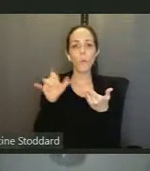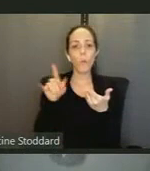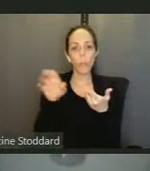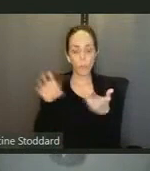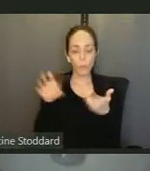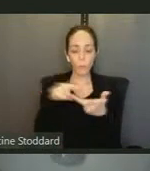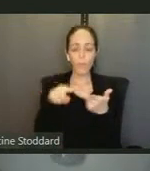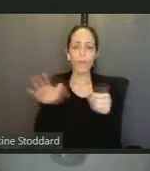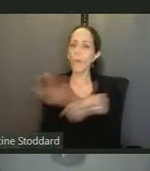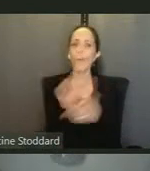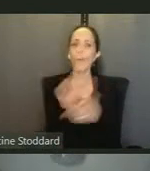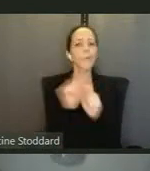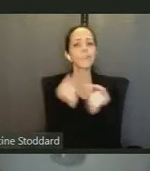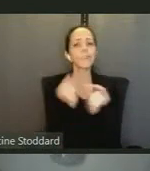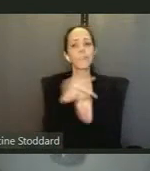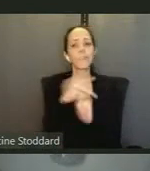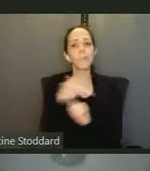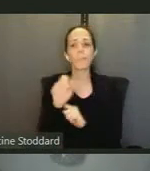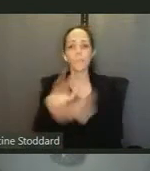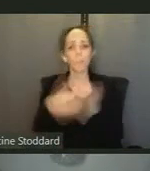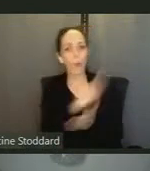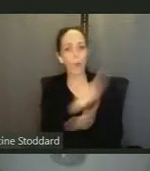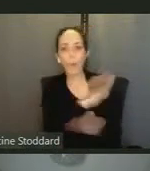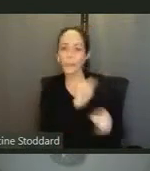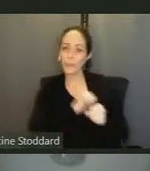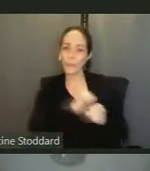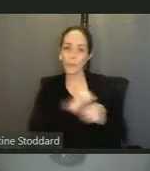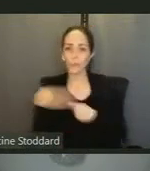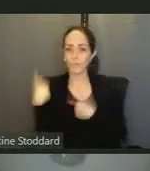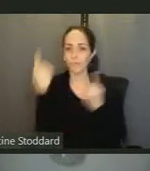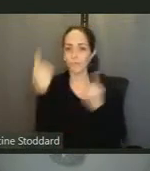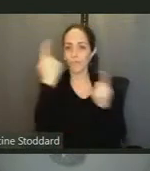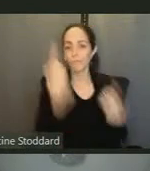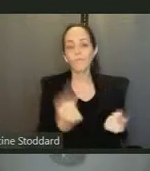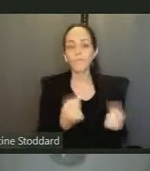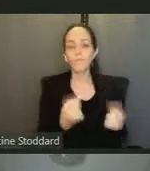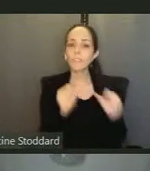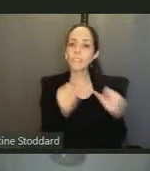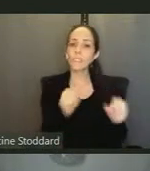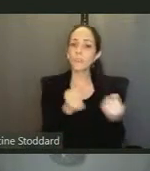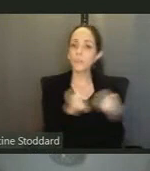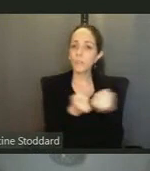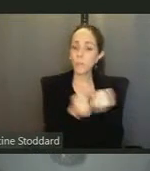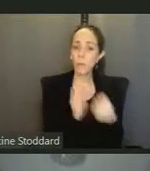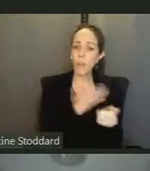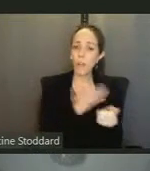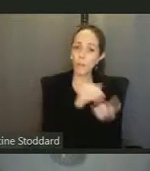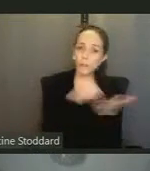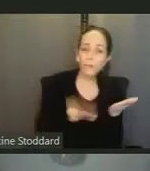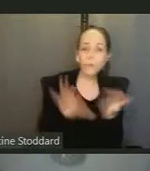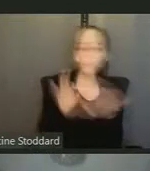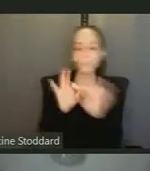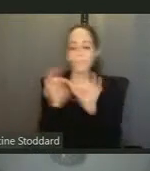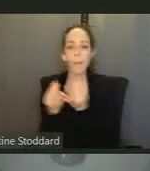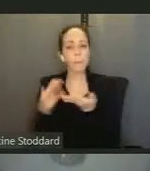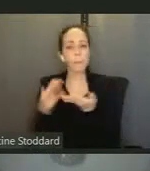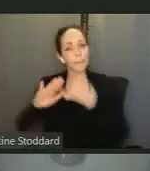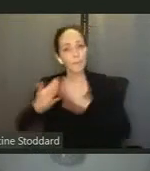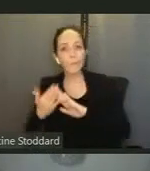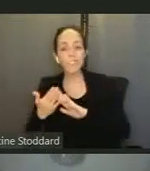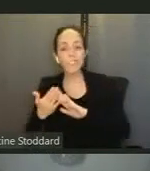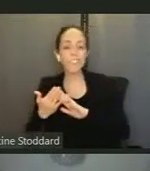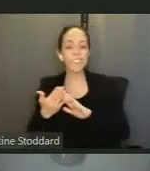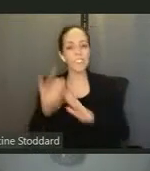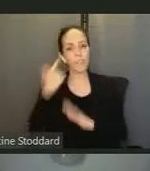PPS for all the work that y'all have been doing to continue to support our students and families and our communities so that as